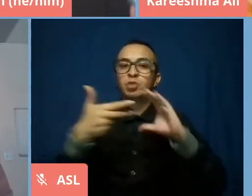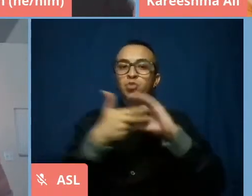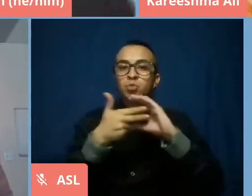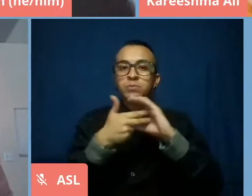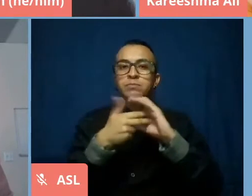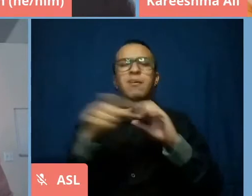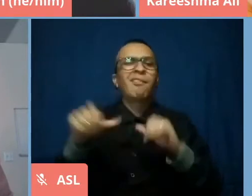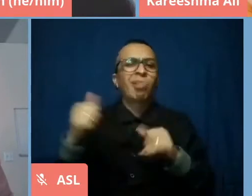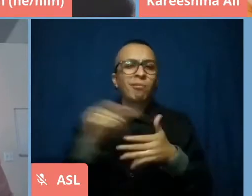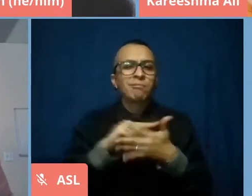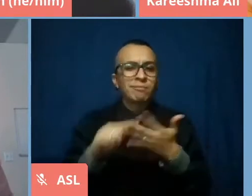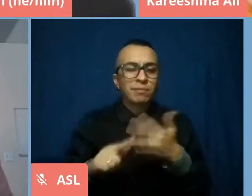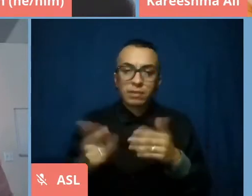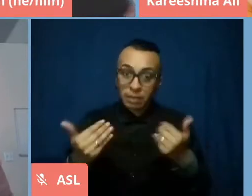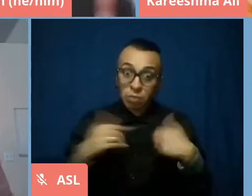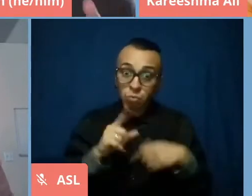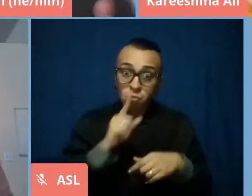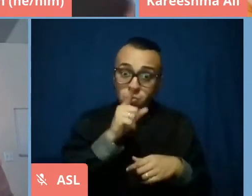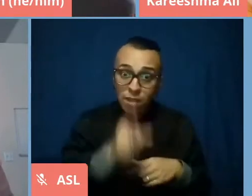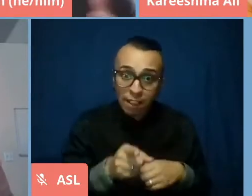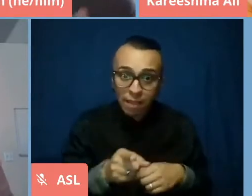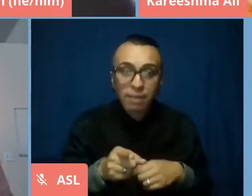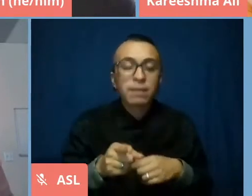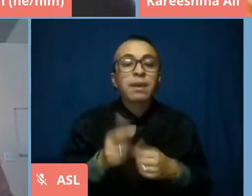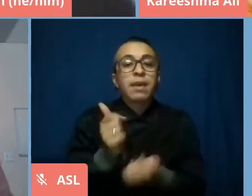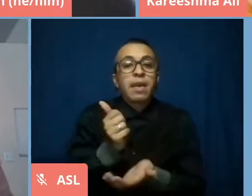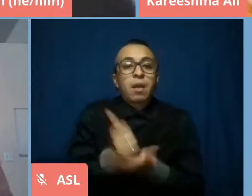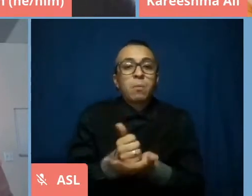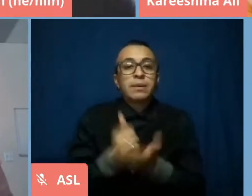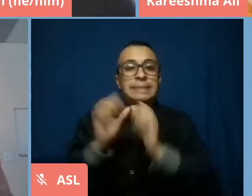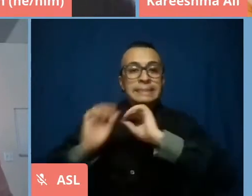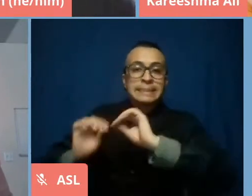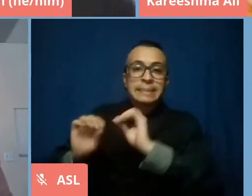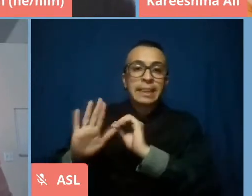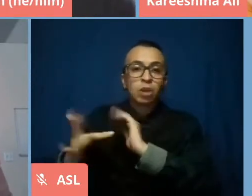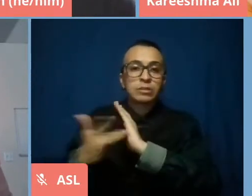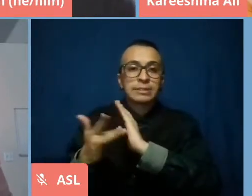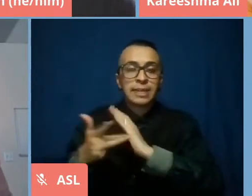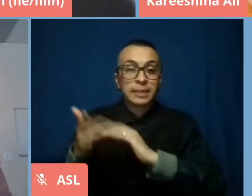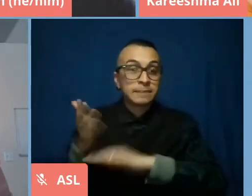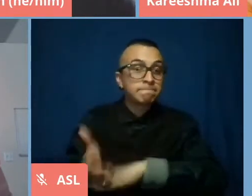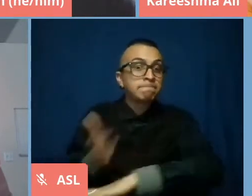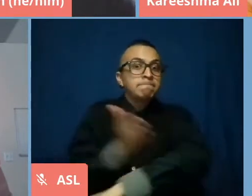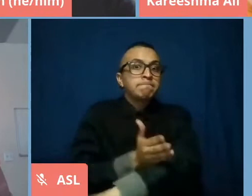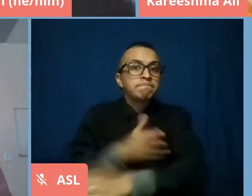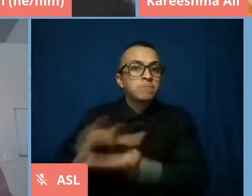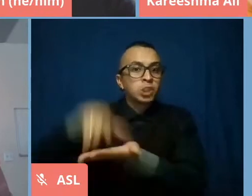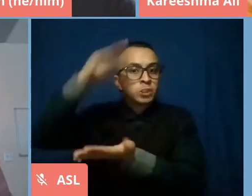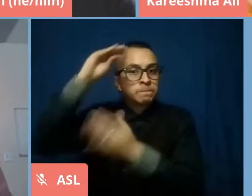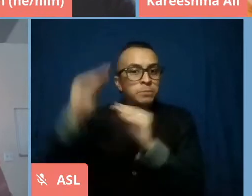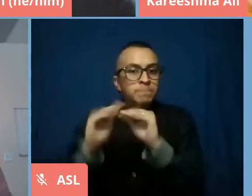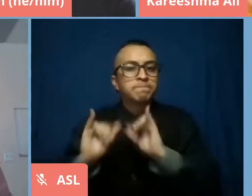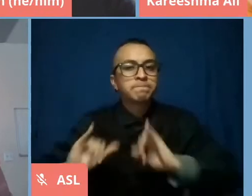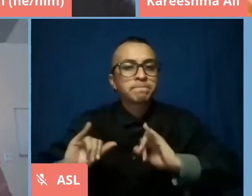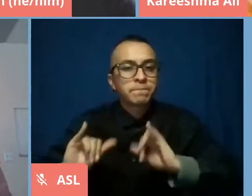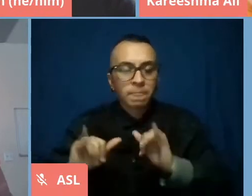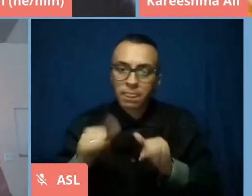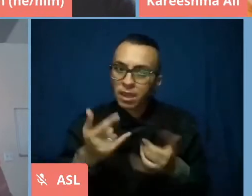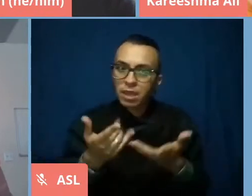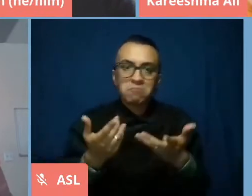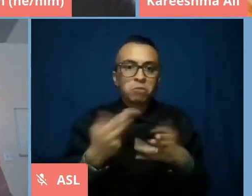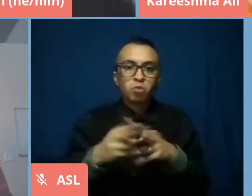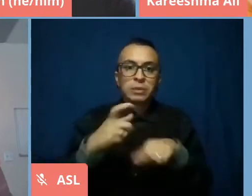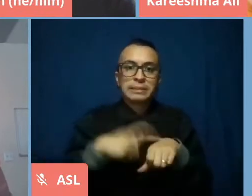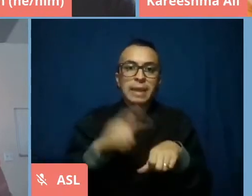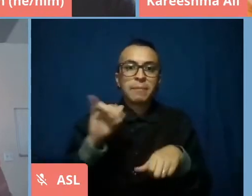really bringing people's tech, accelerating people's tech knowledge in a very short time frame. I